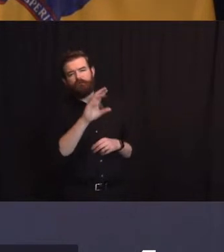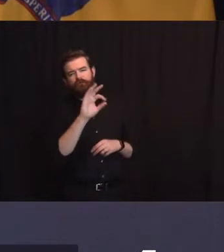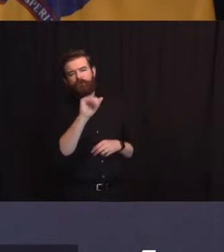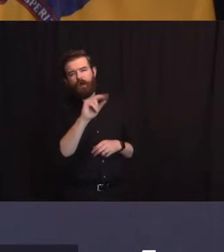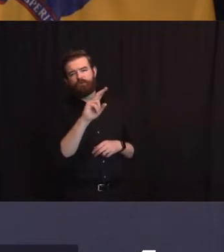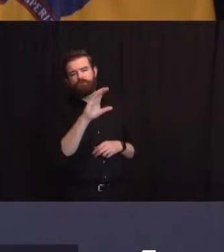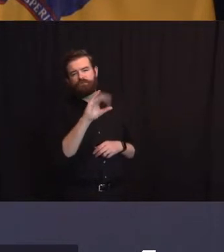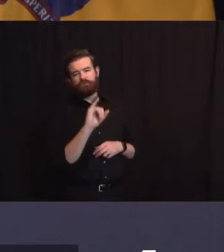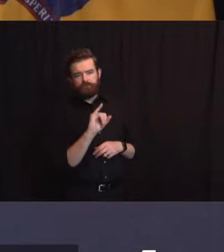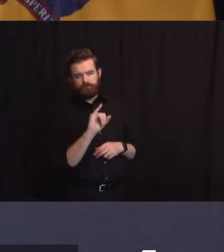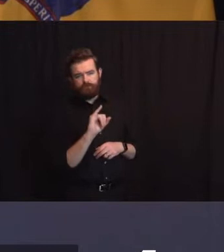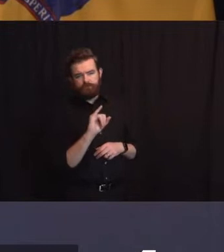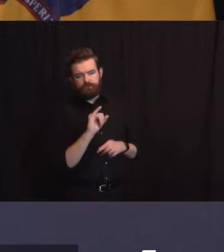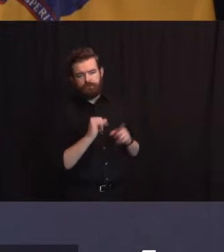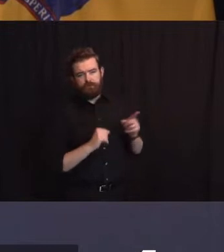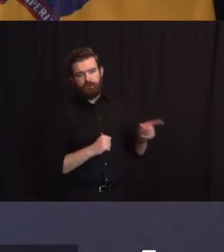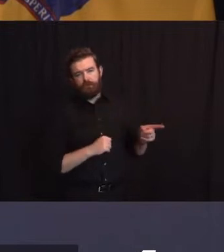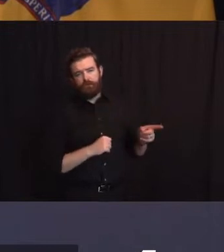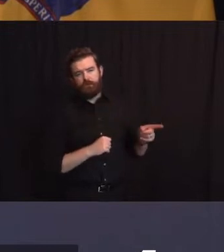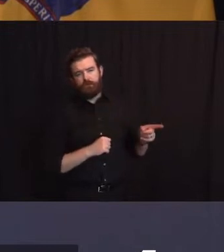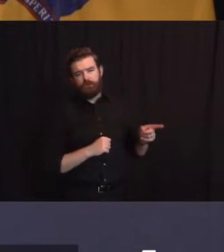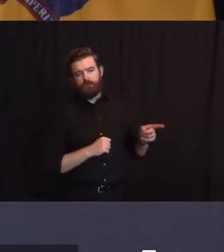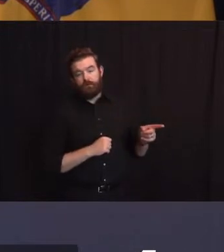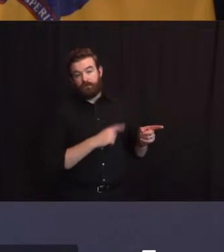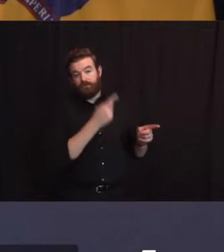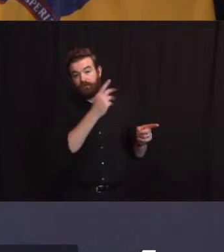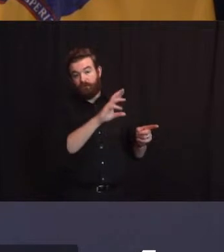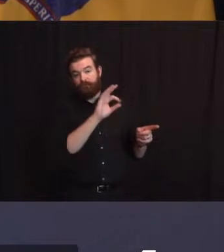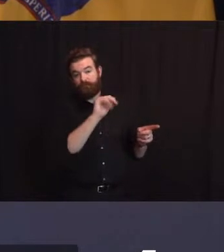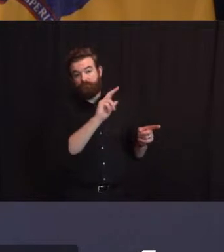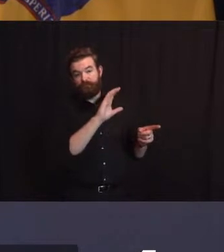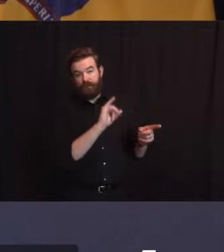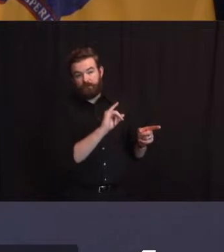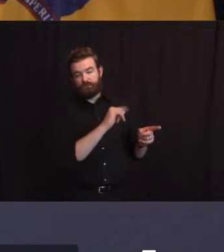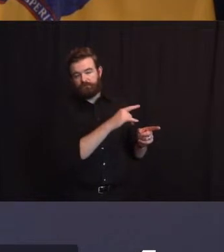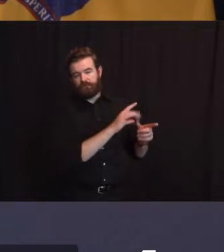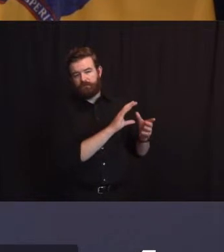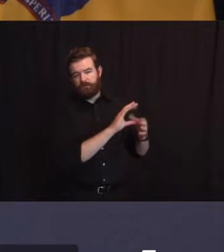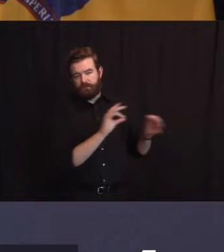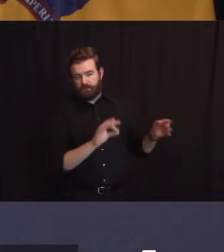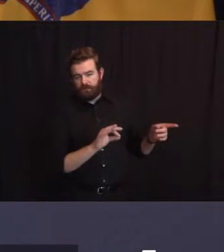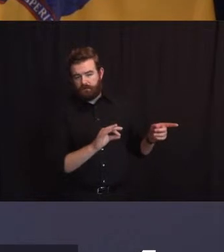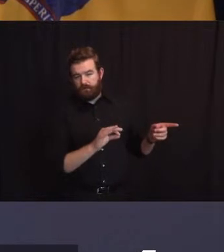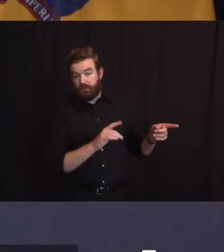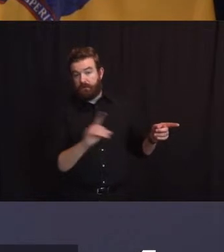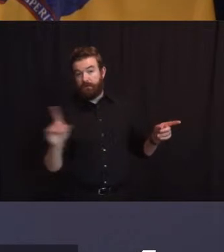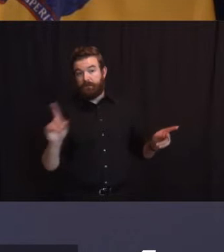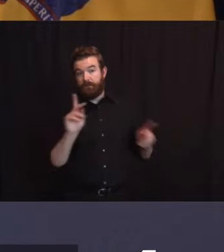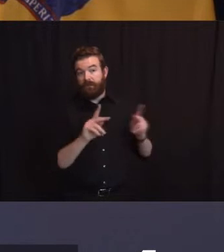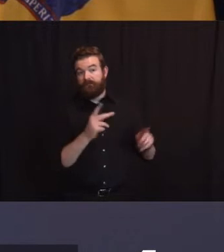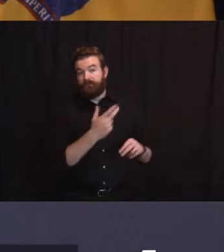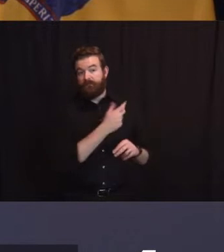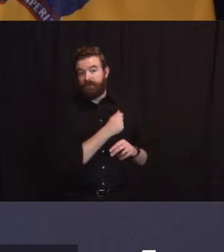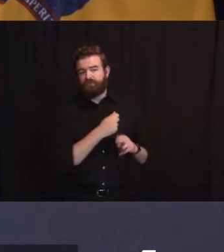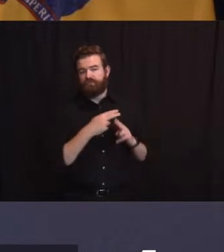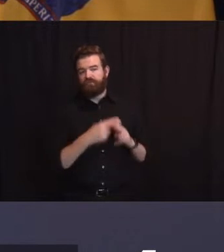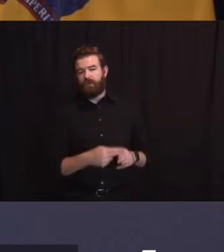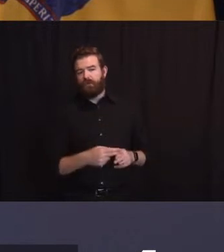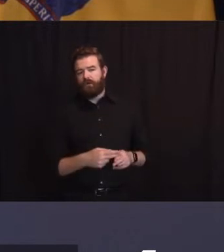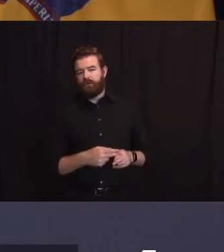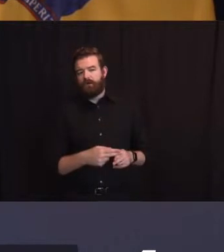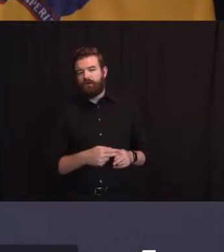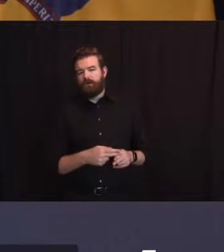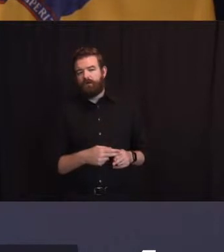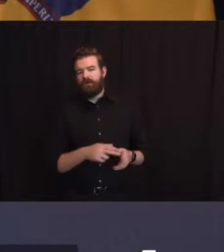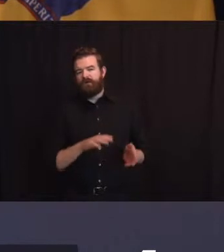Fauci also said Sunday that vaccinated people are, quote, dead ends for the virus. Are what, sorry? They're dead ends